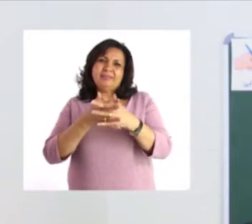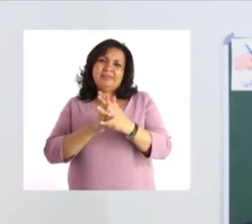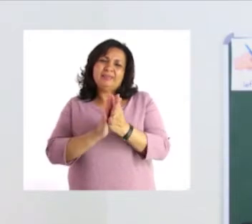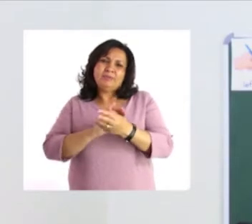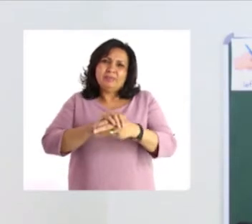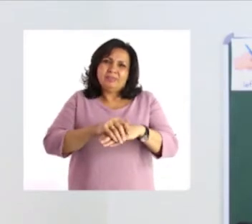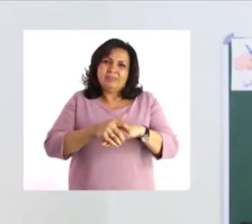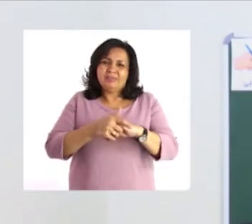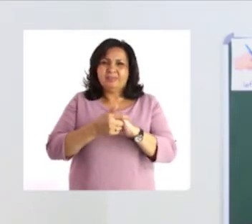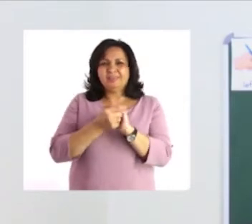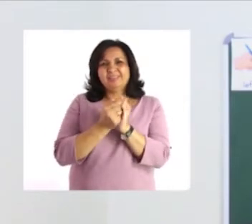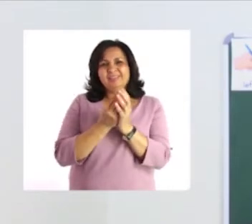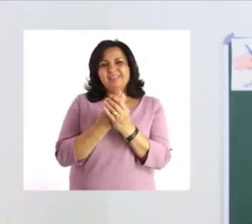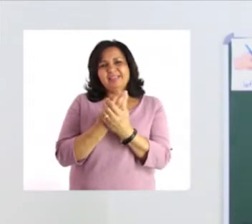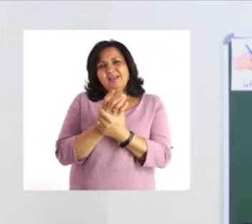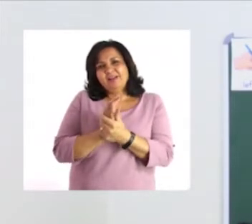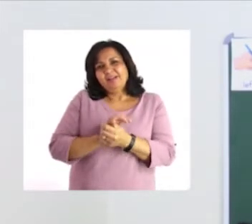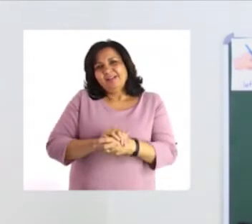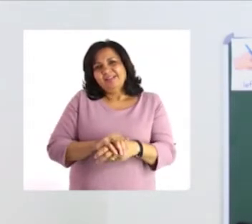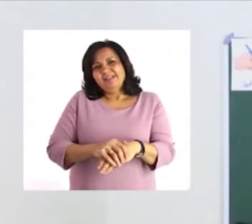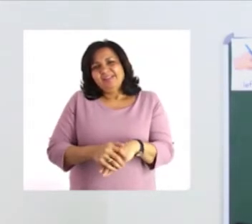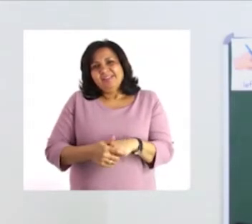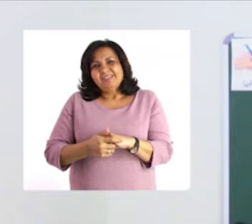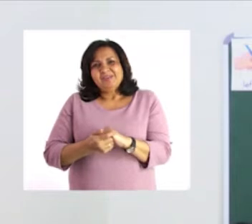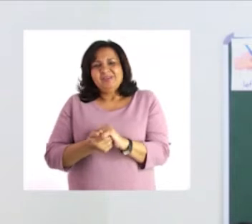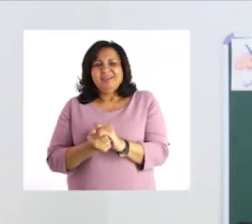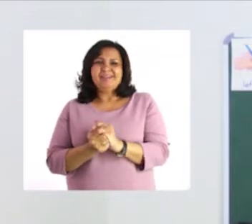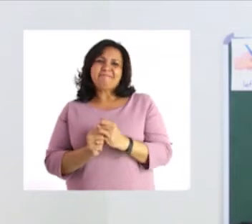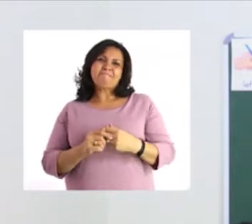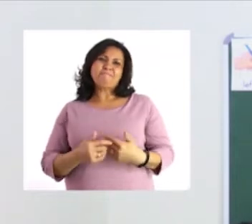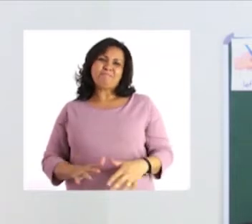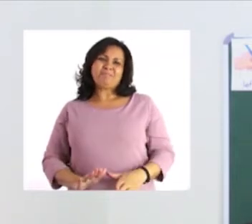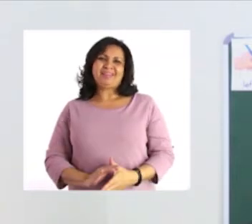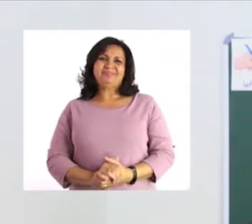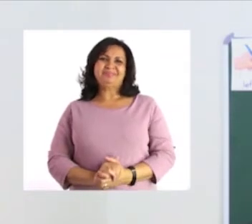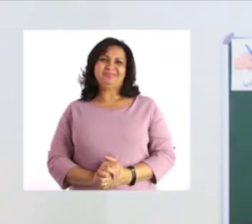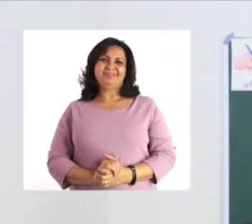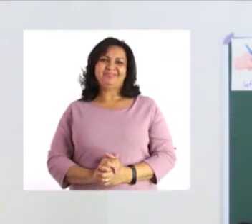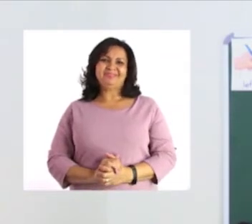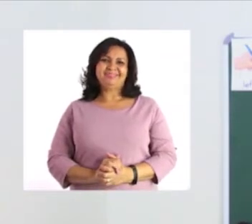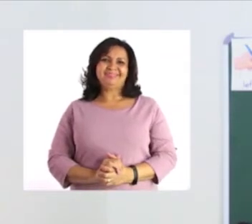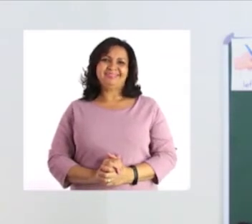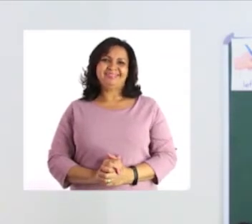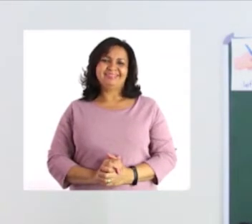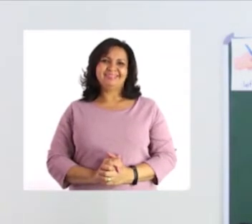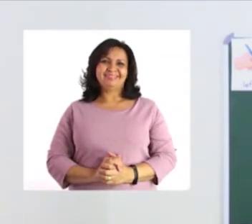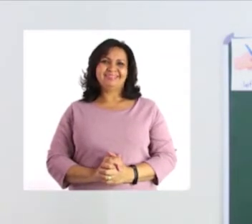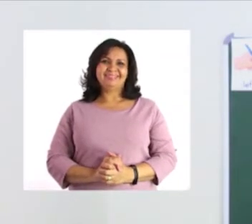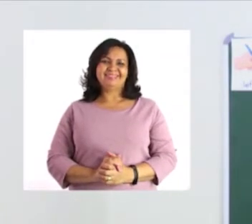and then we give our hands all round squishy squashy and then we are set and